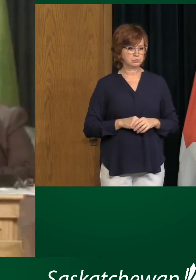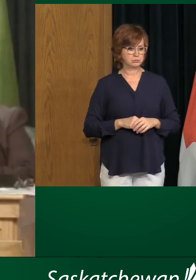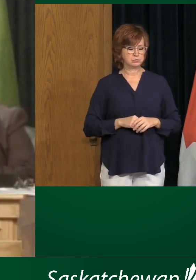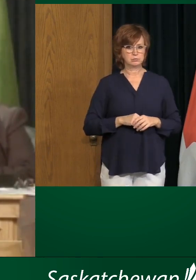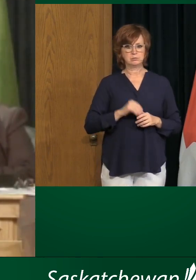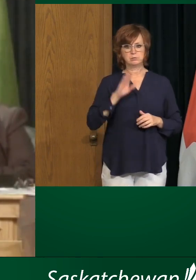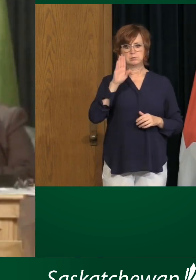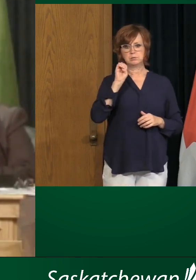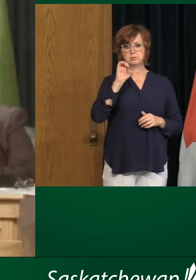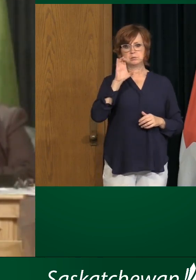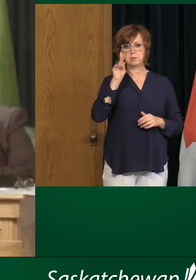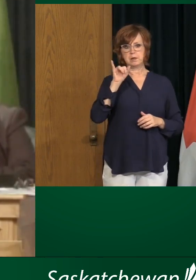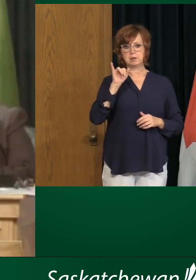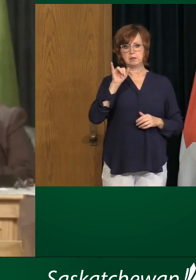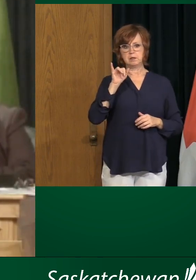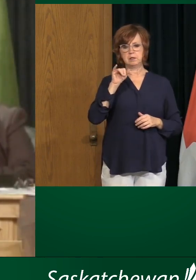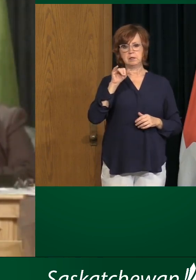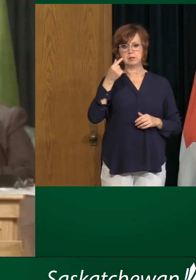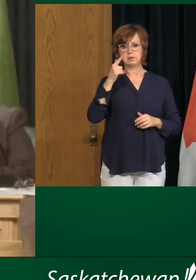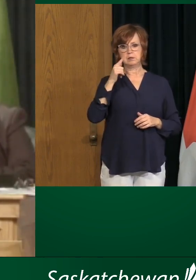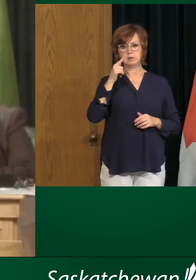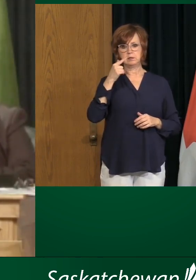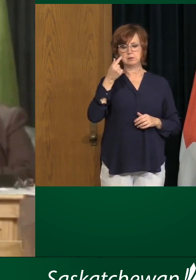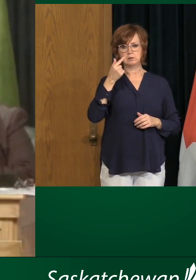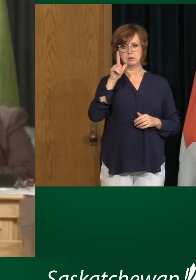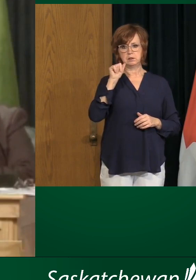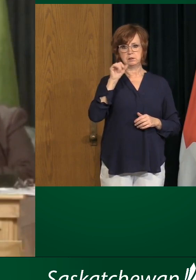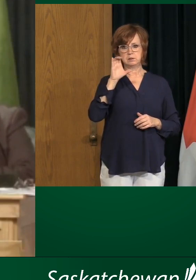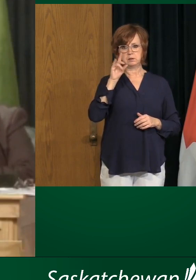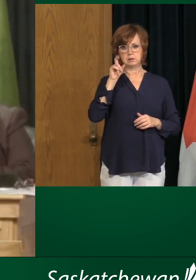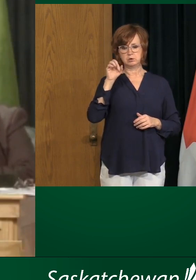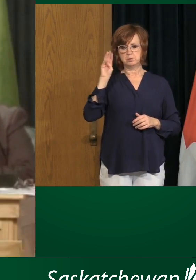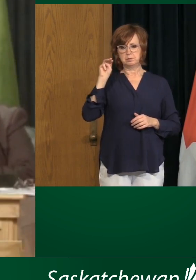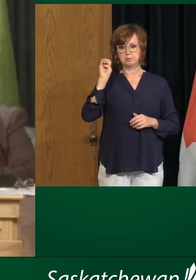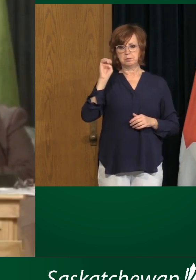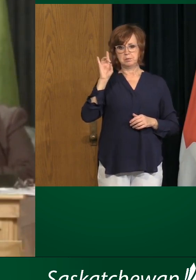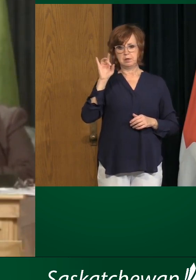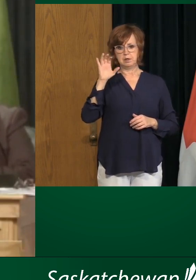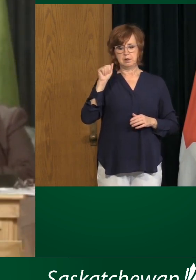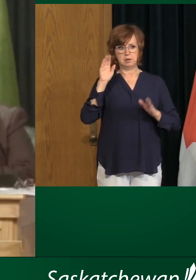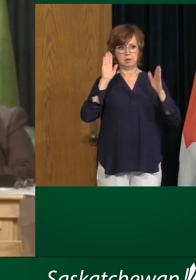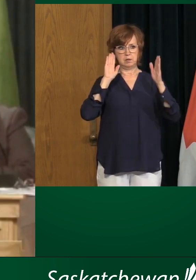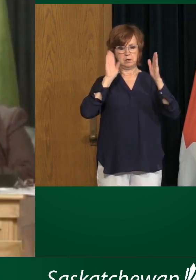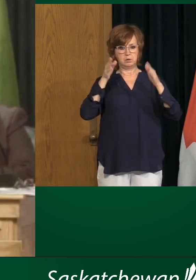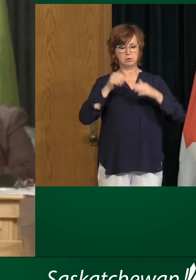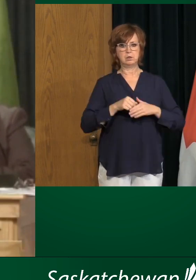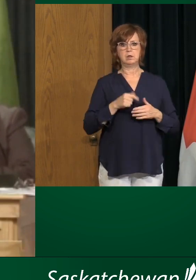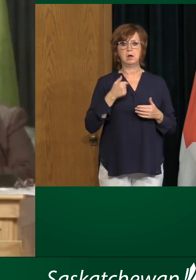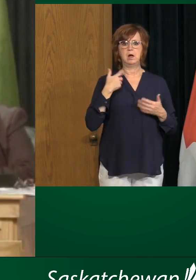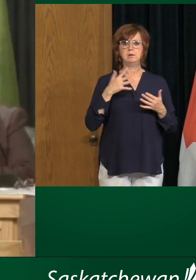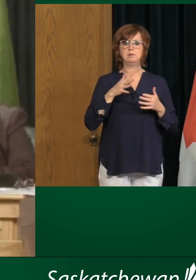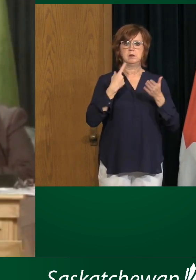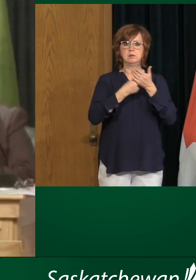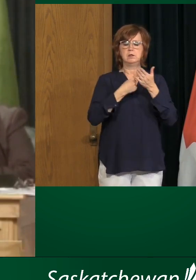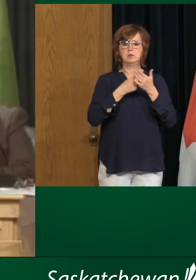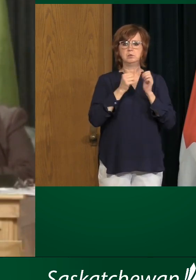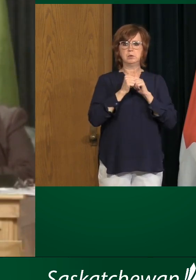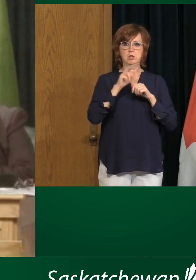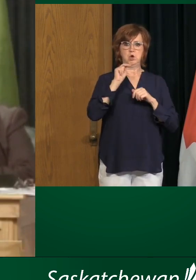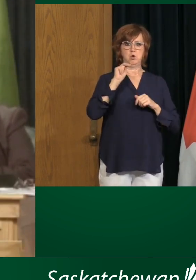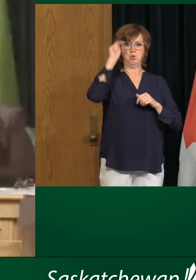We have Becky Zimmer with Glacier Media. Good afternoon. I've talked with Northern leaders in the past, and